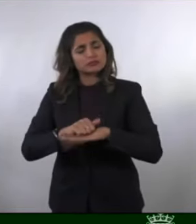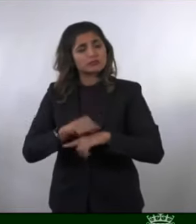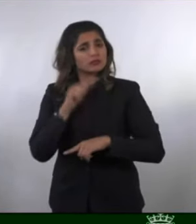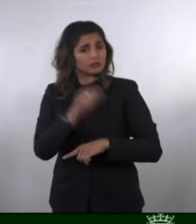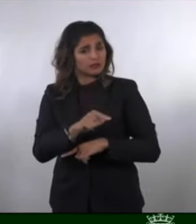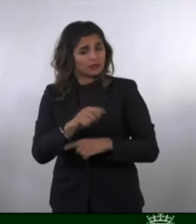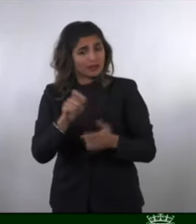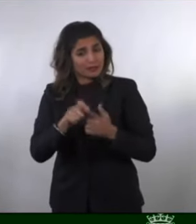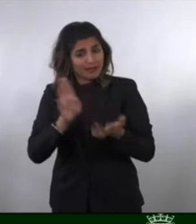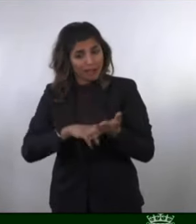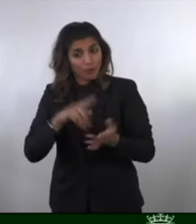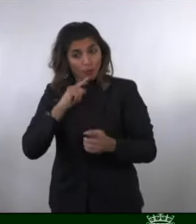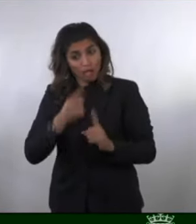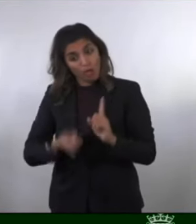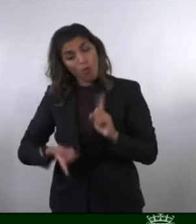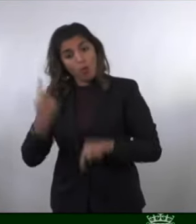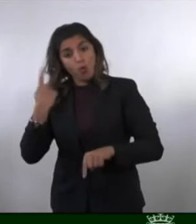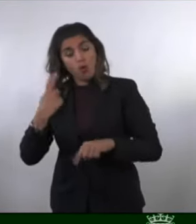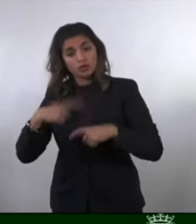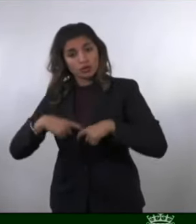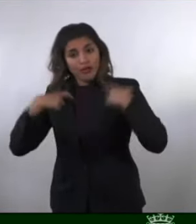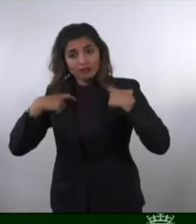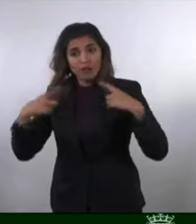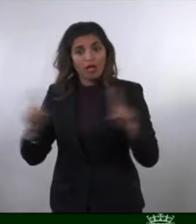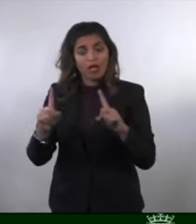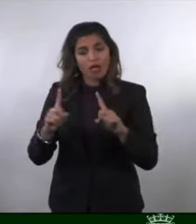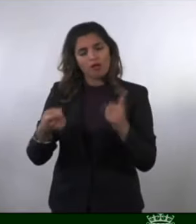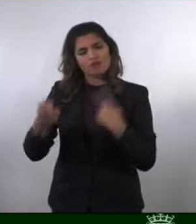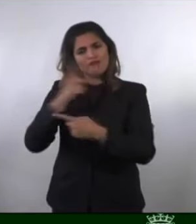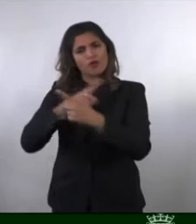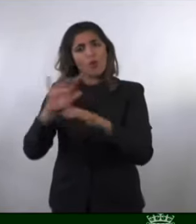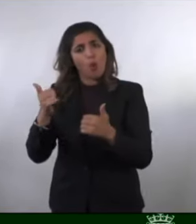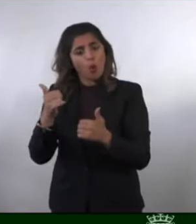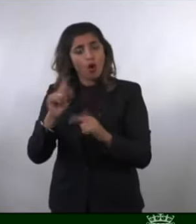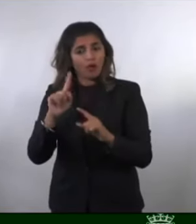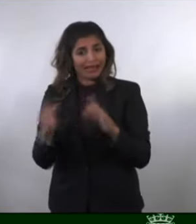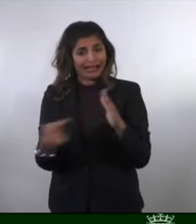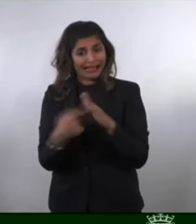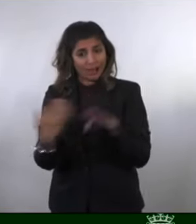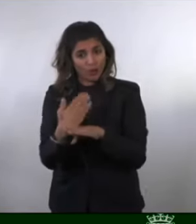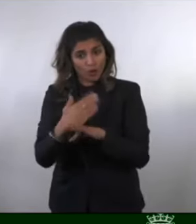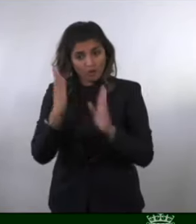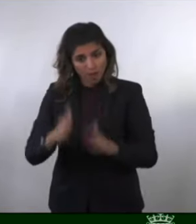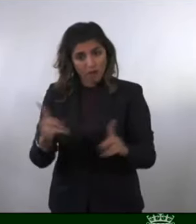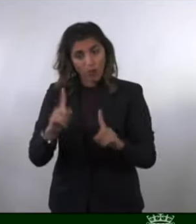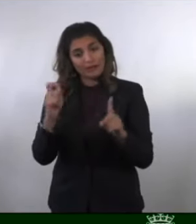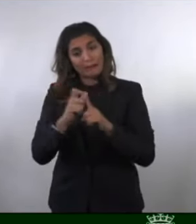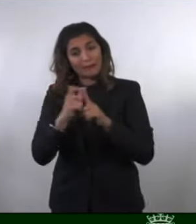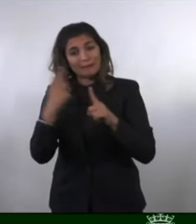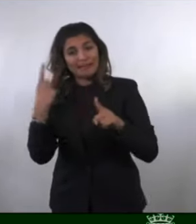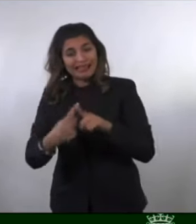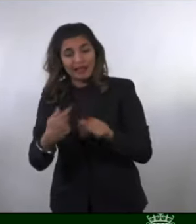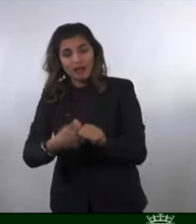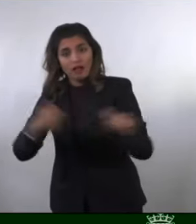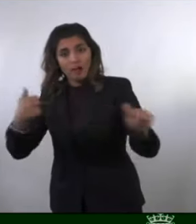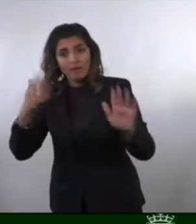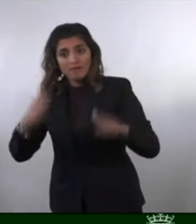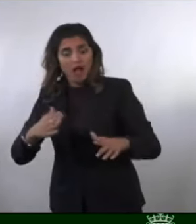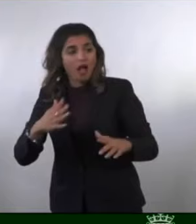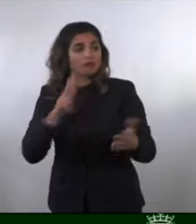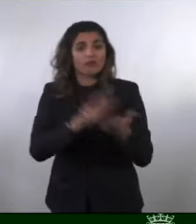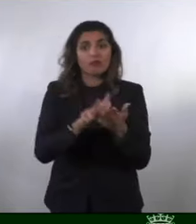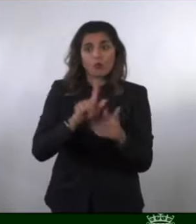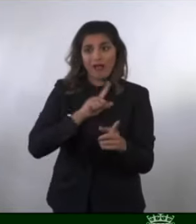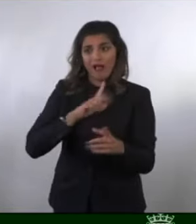this decision, or do key workers need to set up unproven PPE companies if they want to receive government